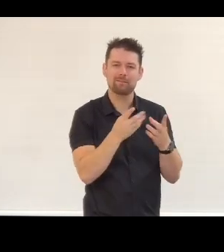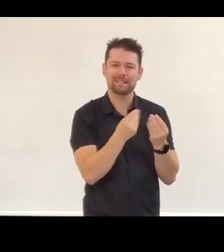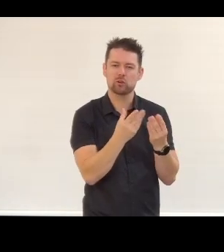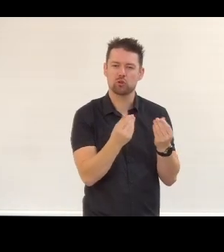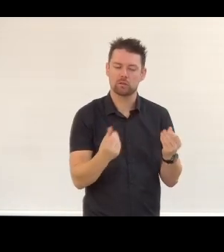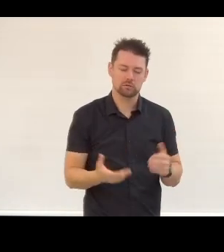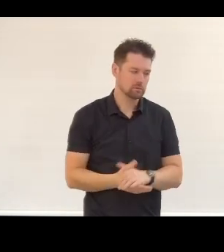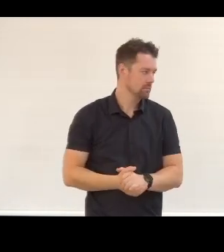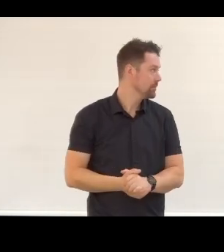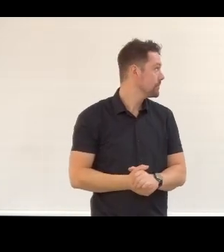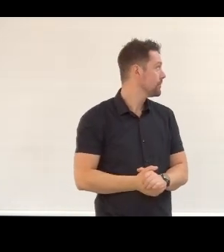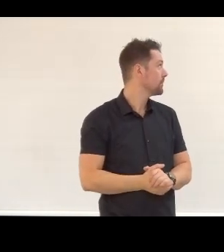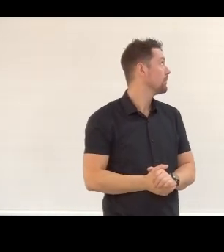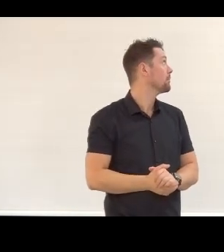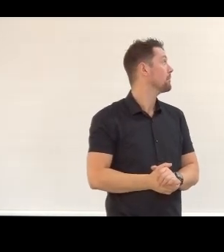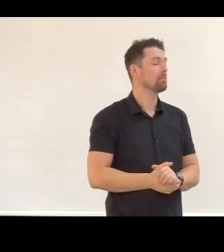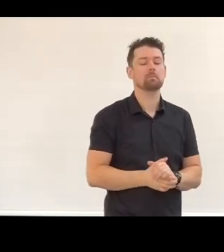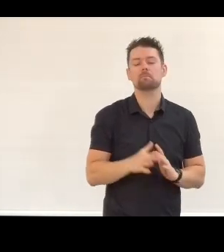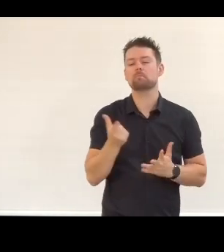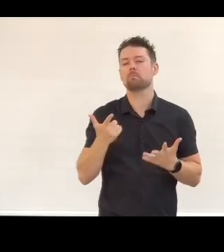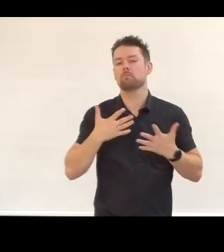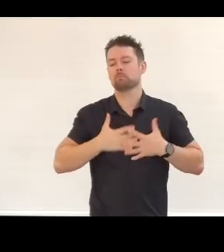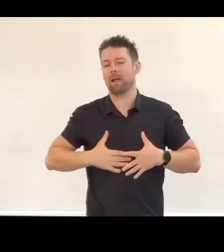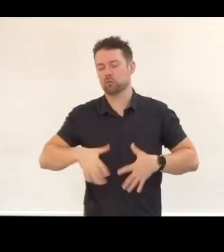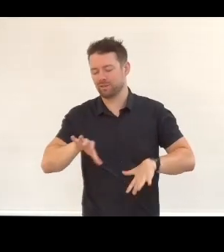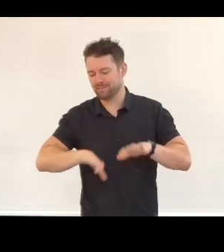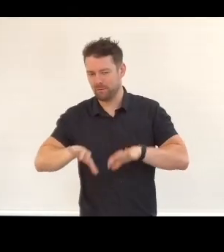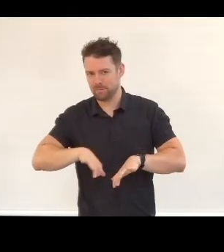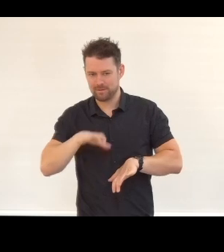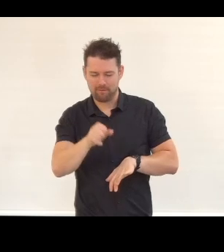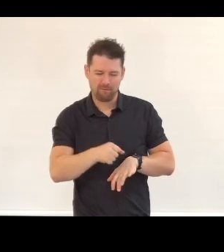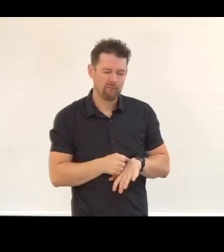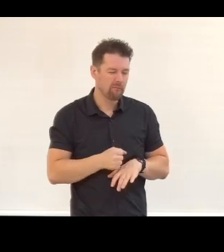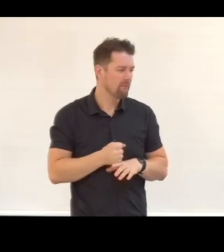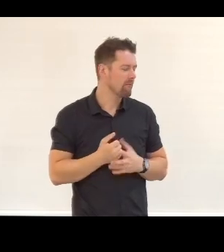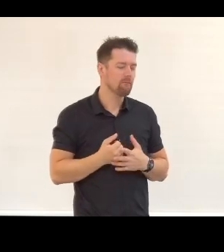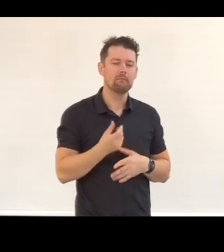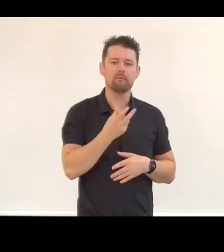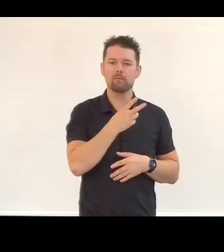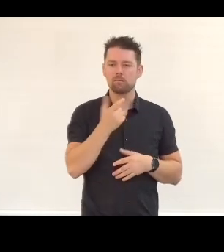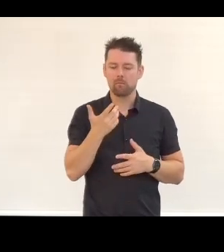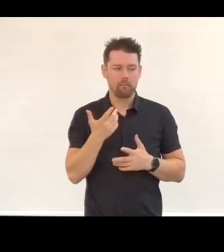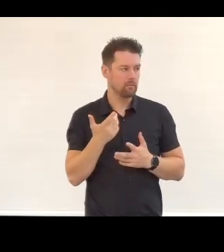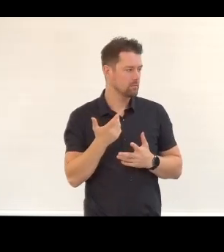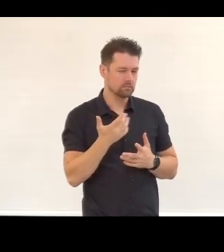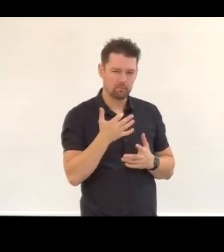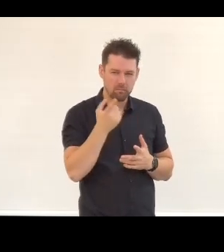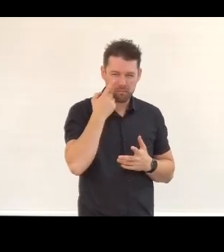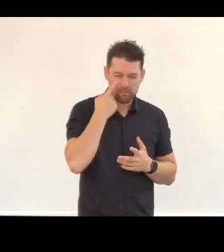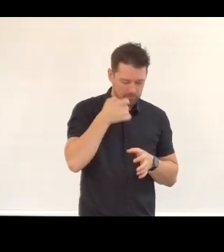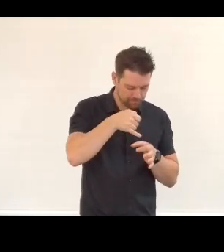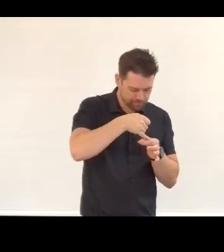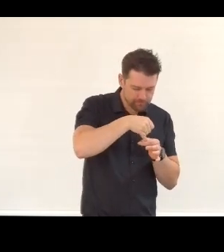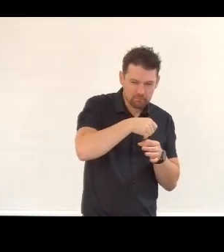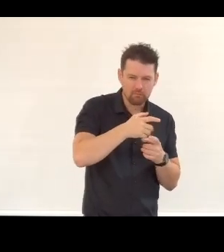it. Then some biological experiments. So we had aquaponics, some people were culturing some bacteria.